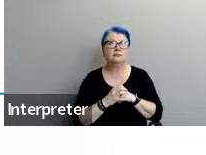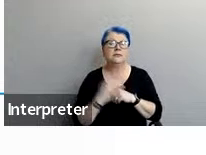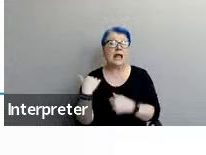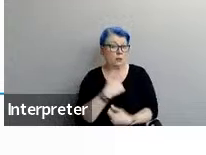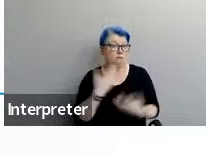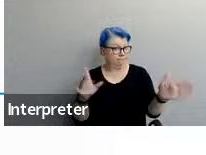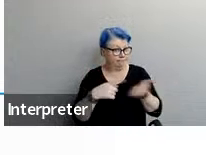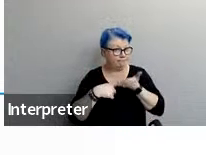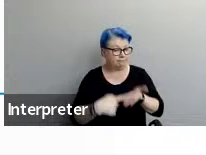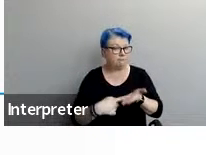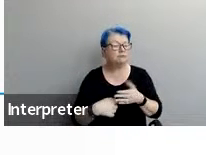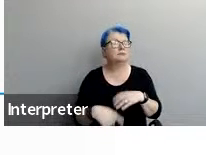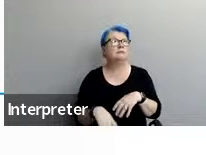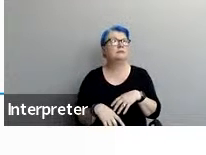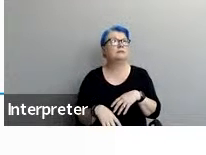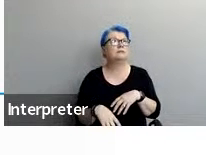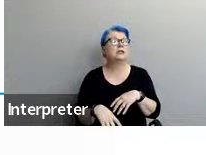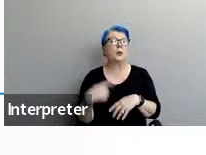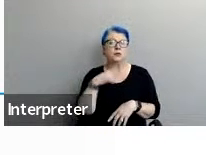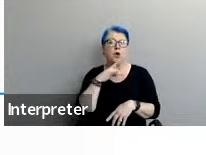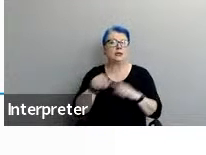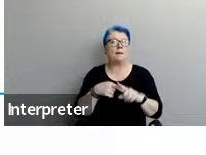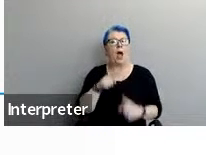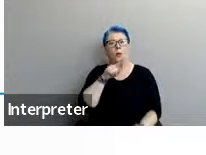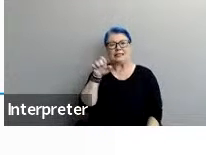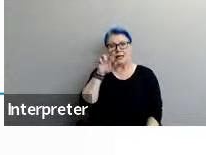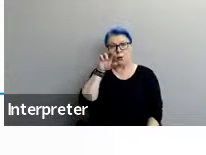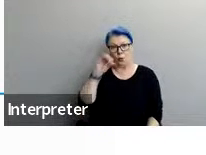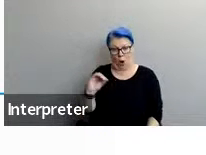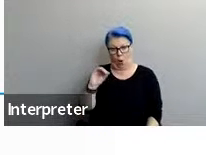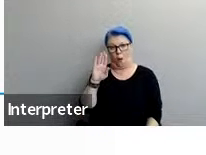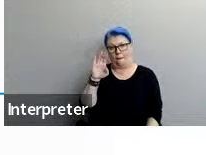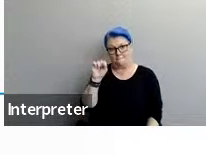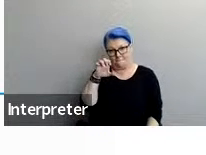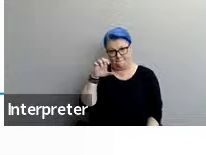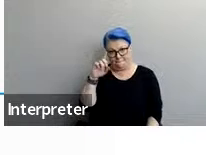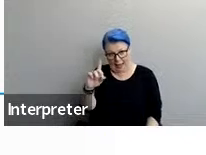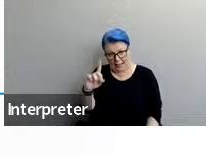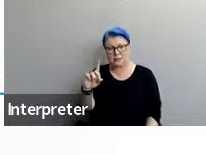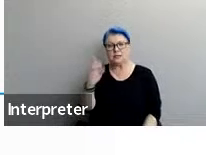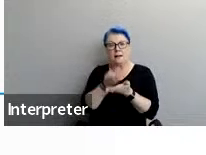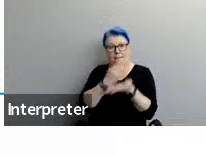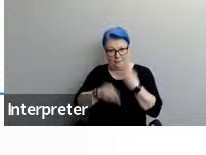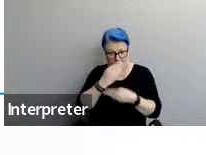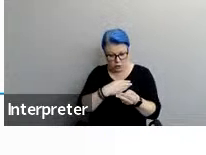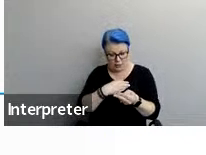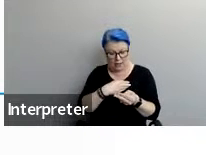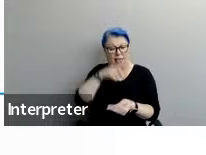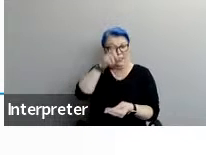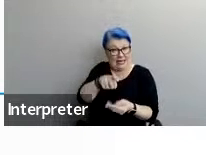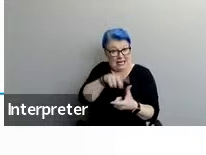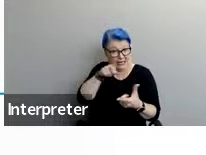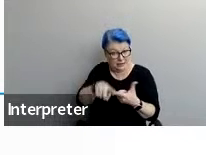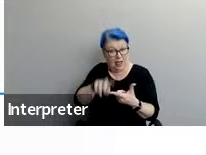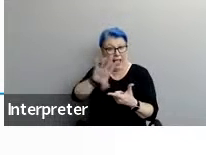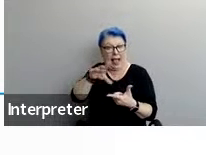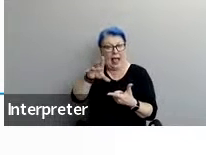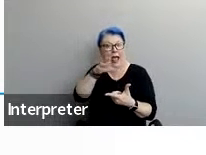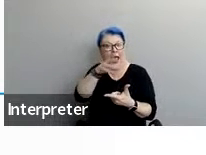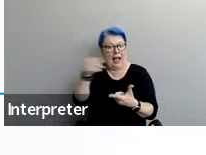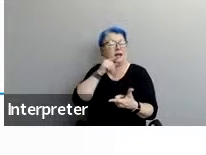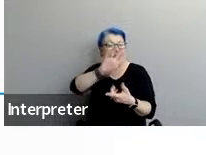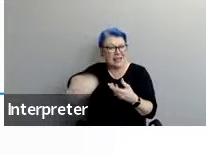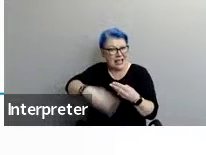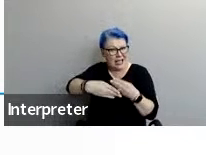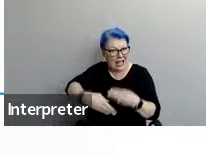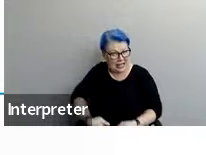And as we have talked about this year, we've talked about zero-based budgeting with the needs, the wants, and the enhancements. We've talked about budgeting